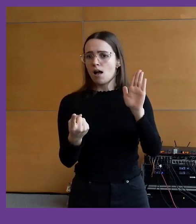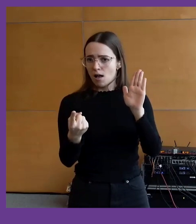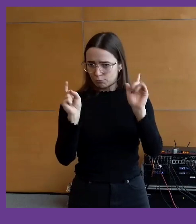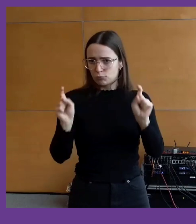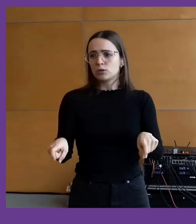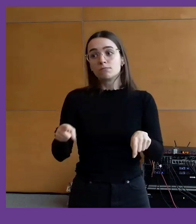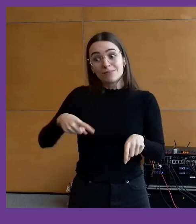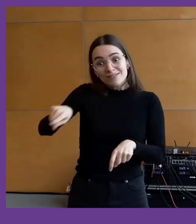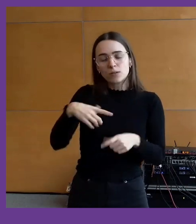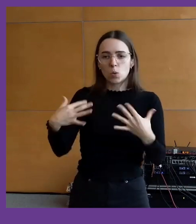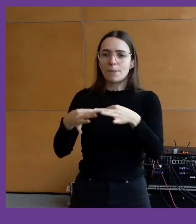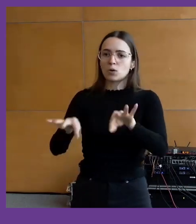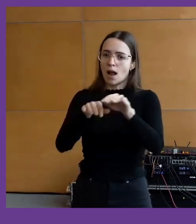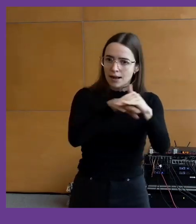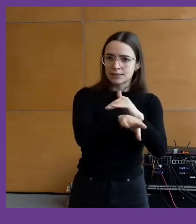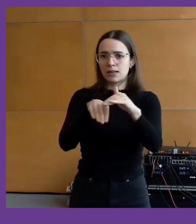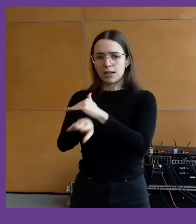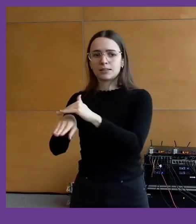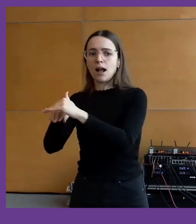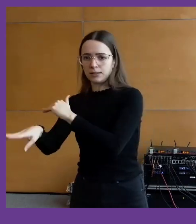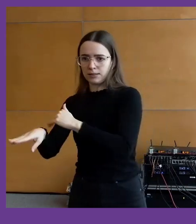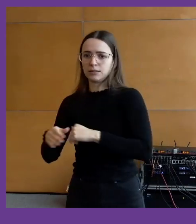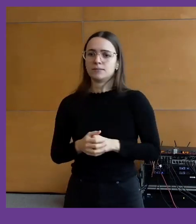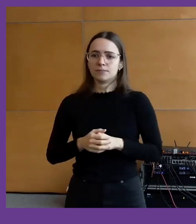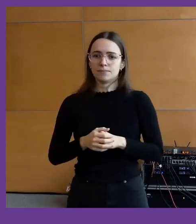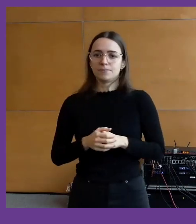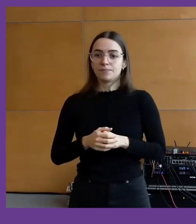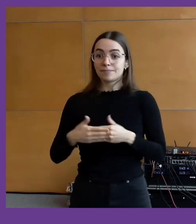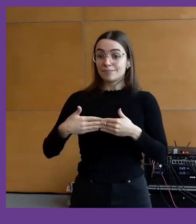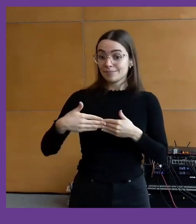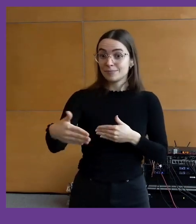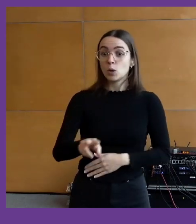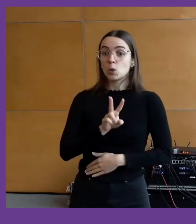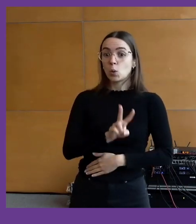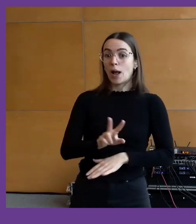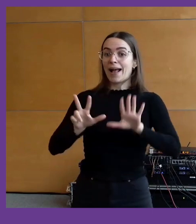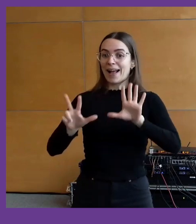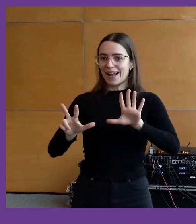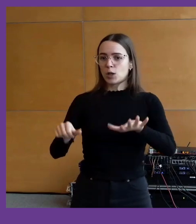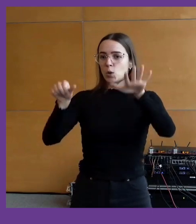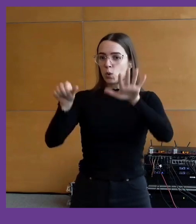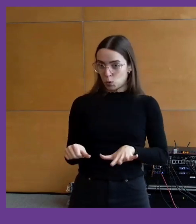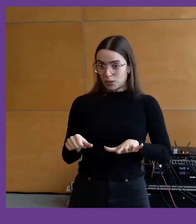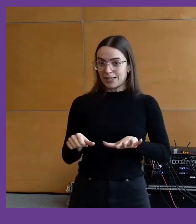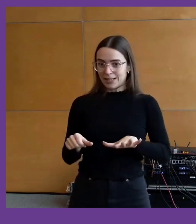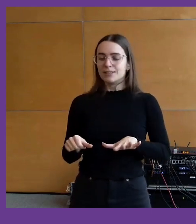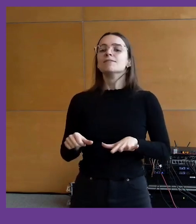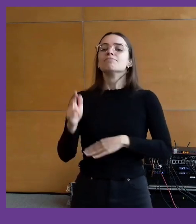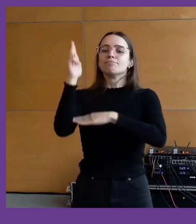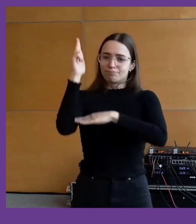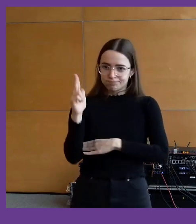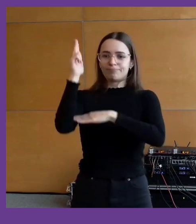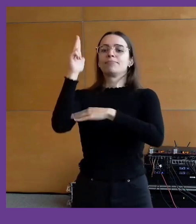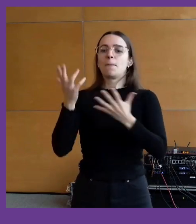28th of June this year. And from that date, services, products put